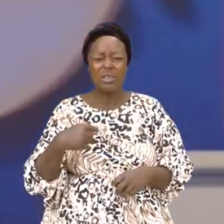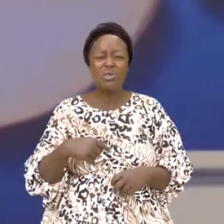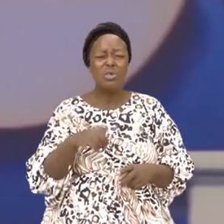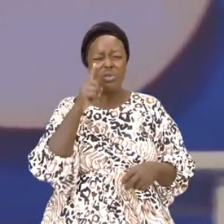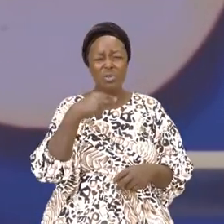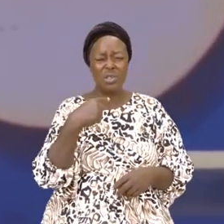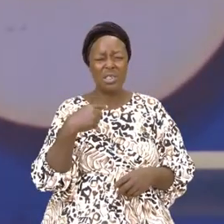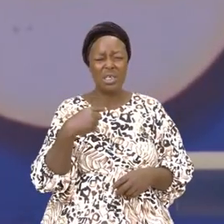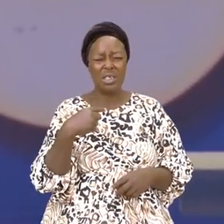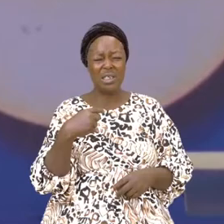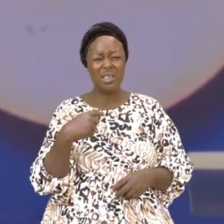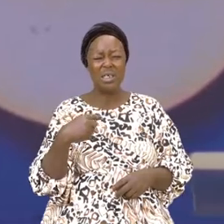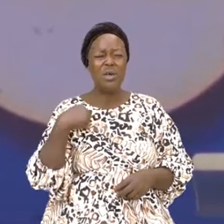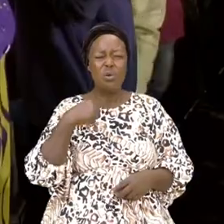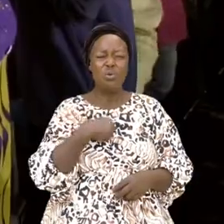said,